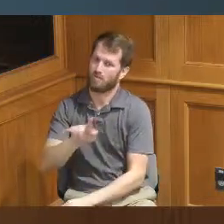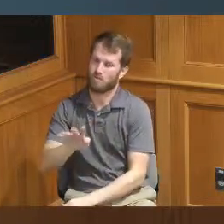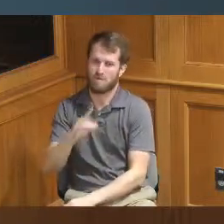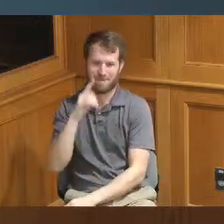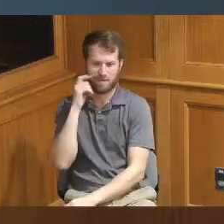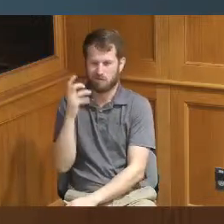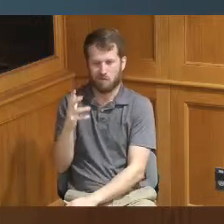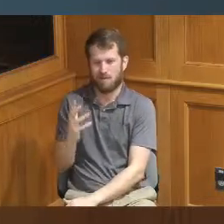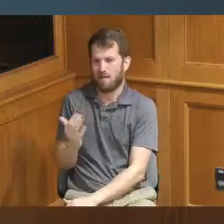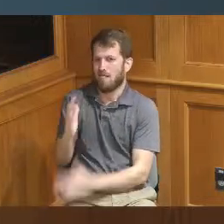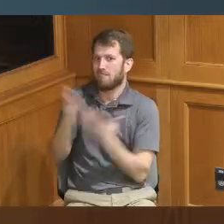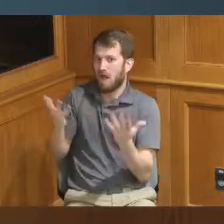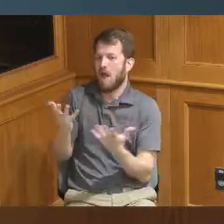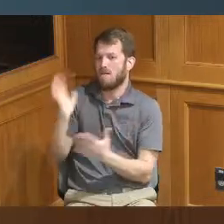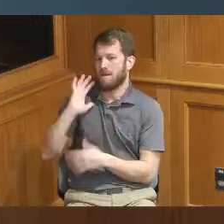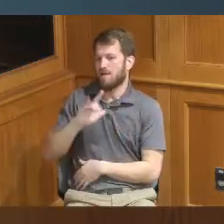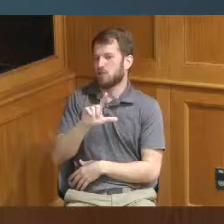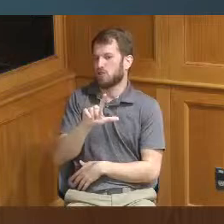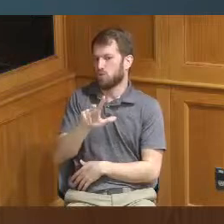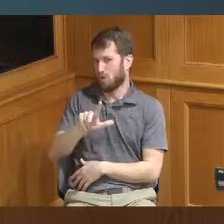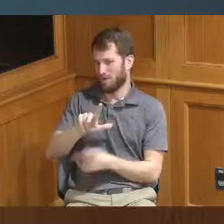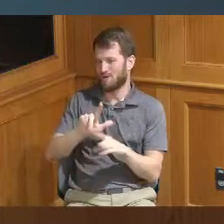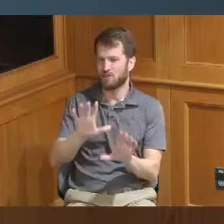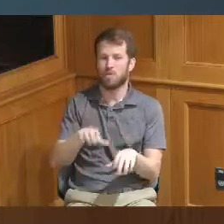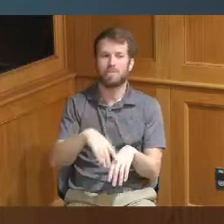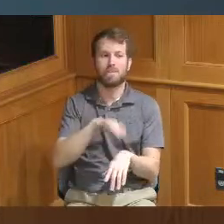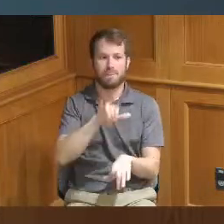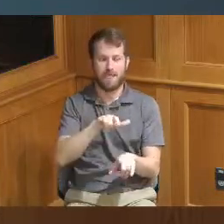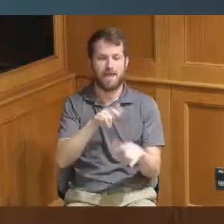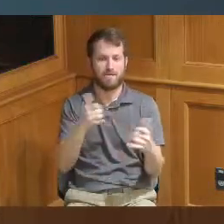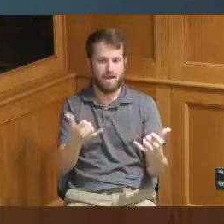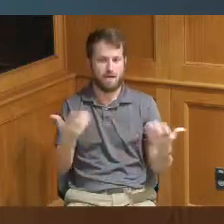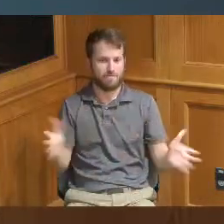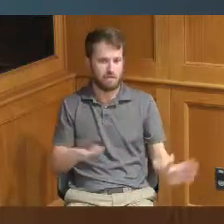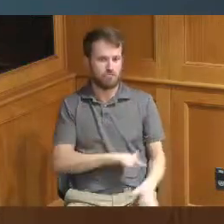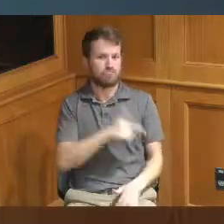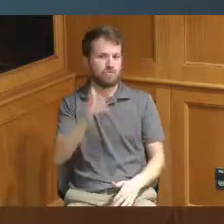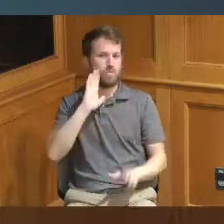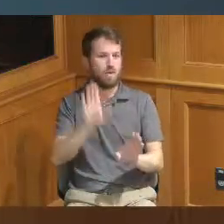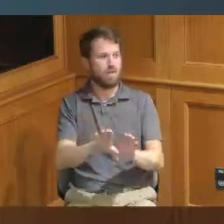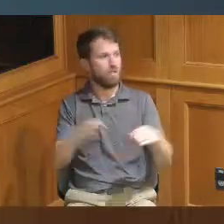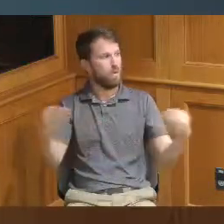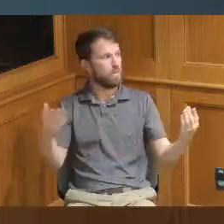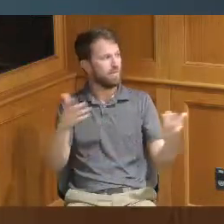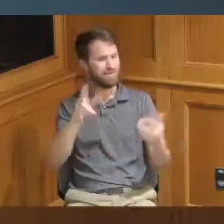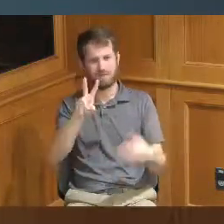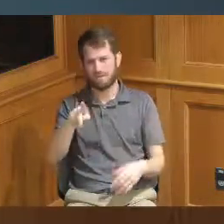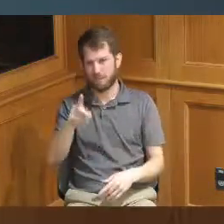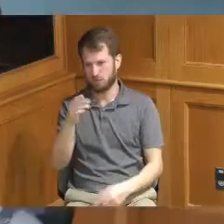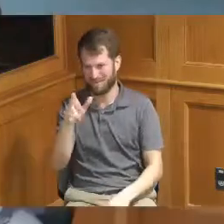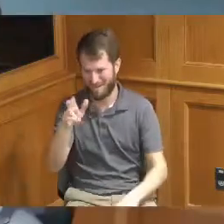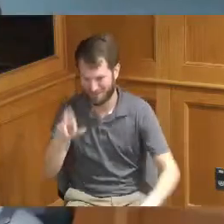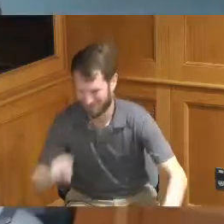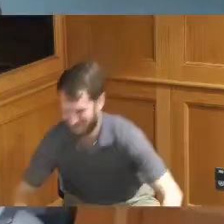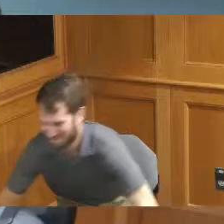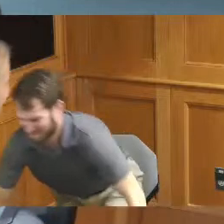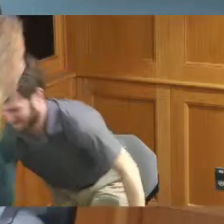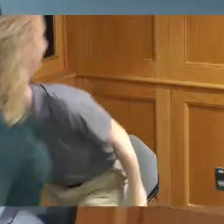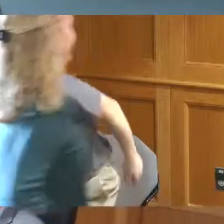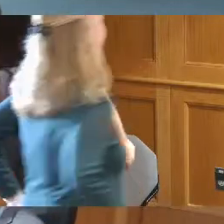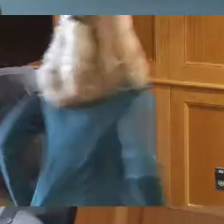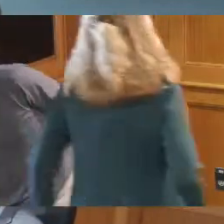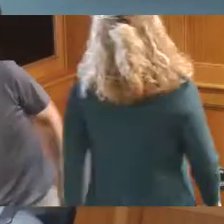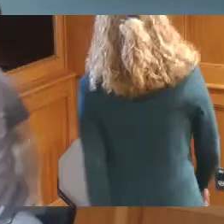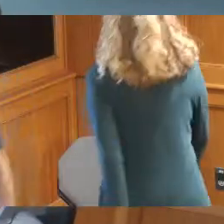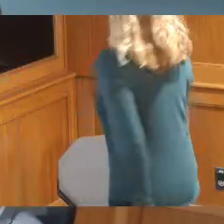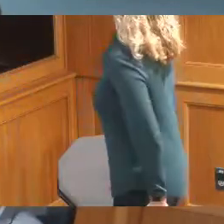as well in 23. So with that, I'm going to open it up. Vice President Driehaus. Thank you. I just have a